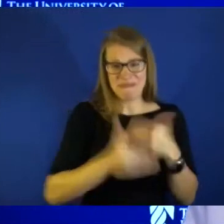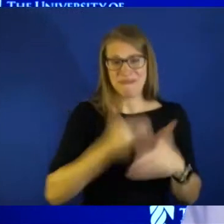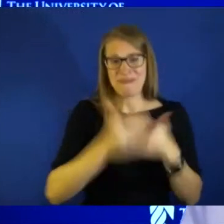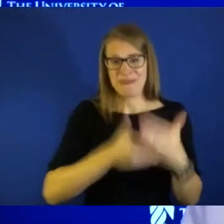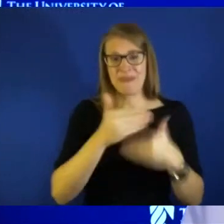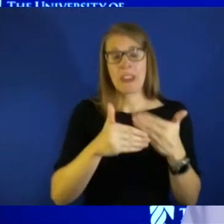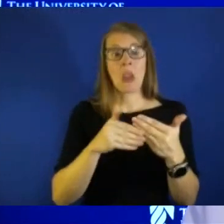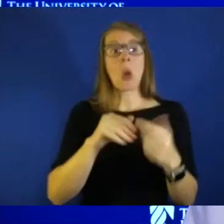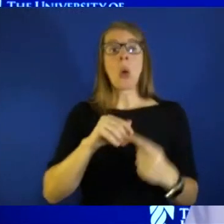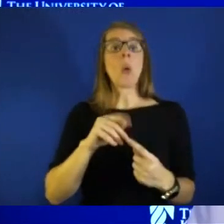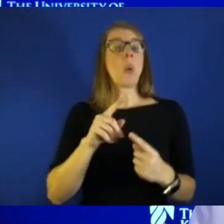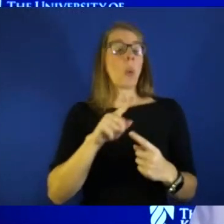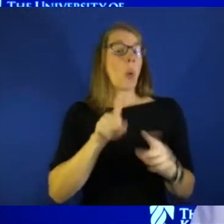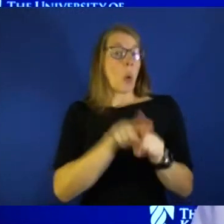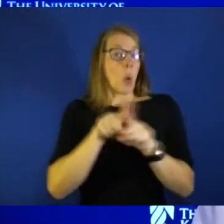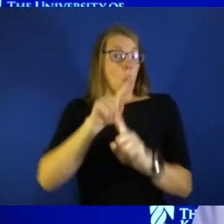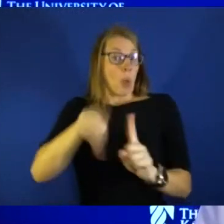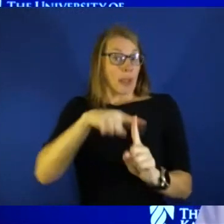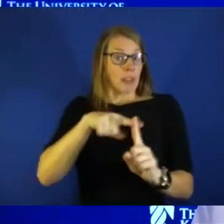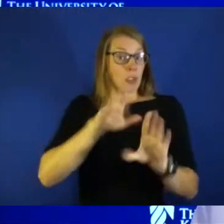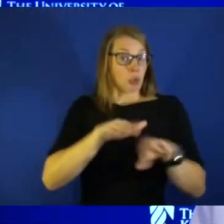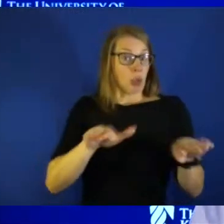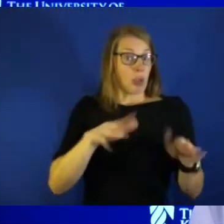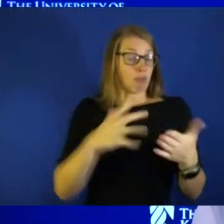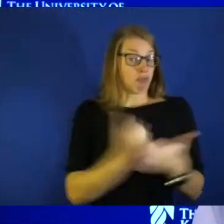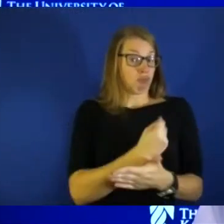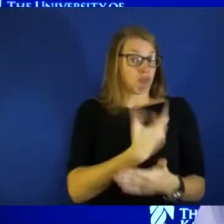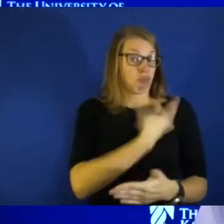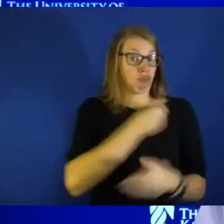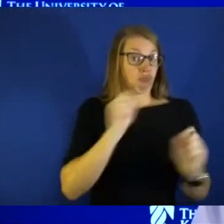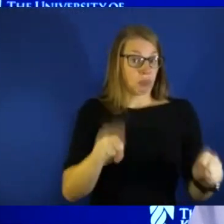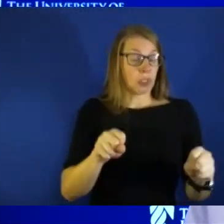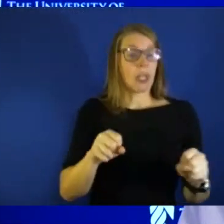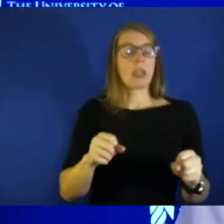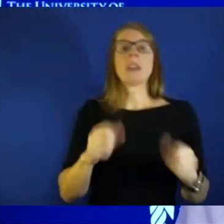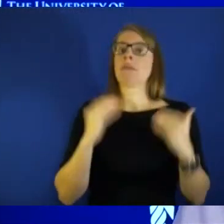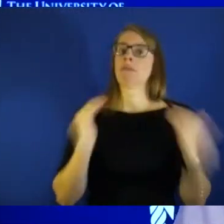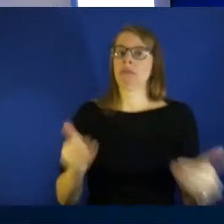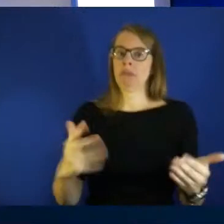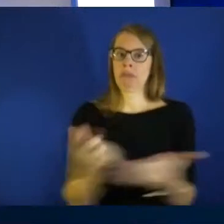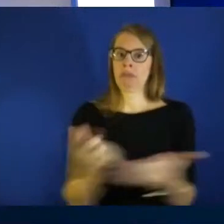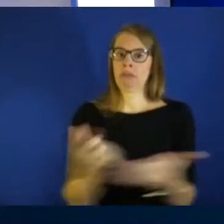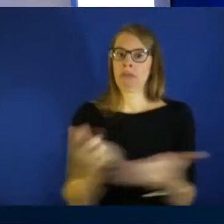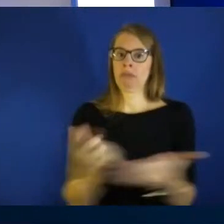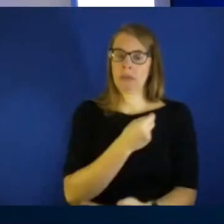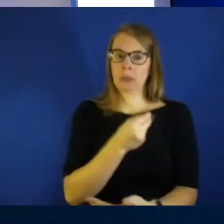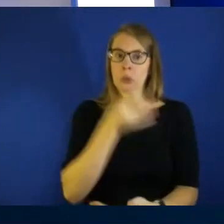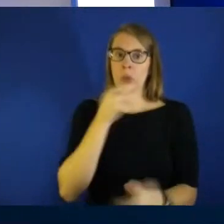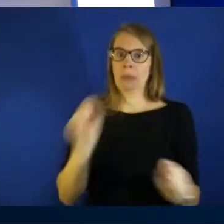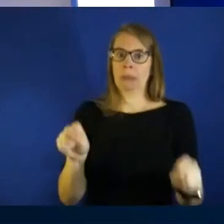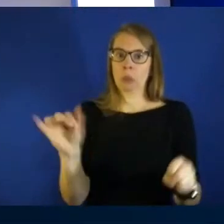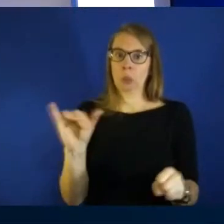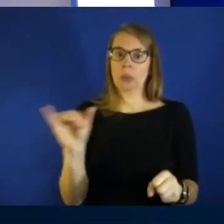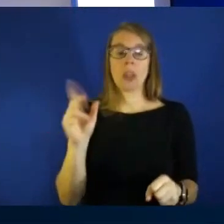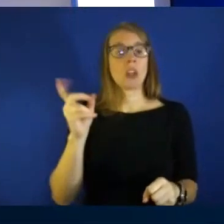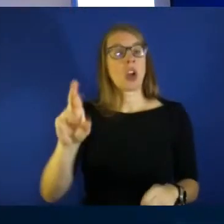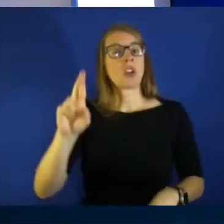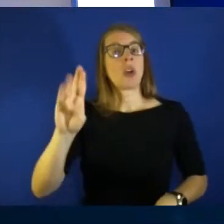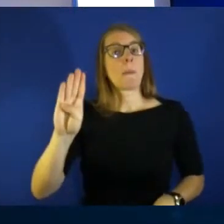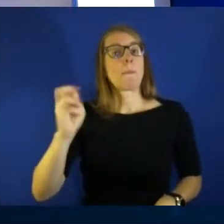when children are able to get vaccinated, get them vaccinated as soon as possible as well. Dr. Bahr, pipe dream or